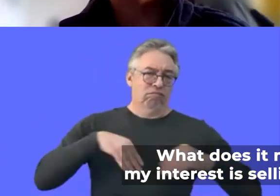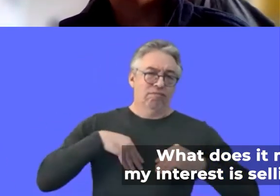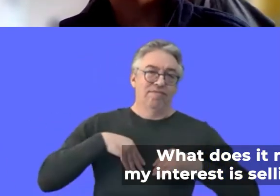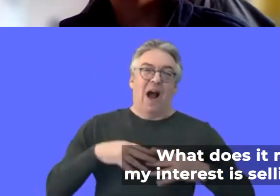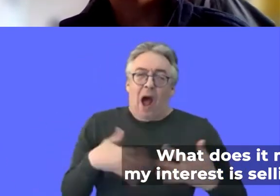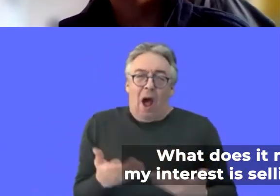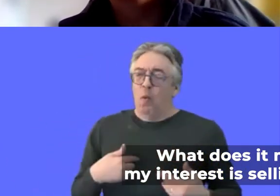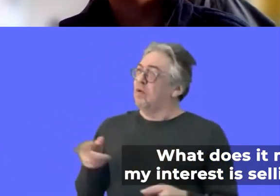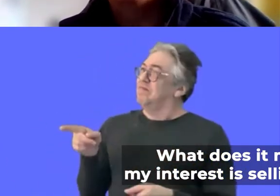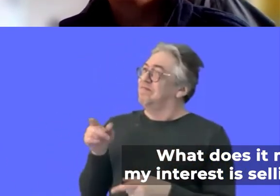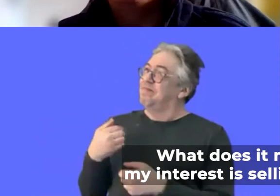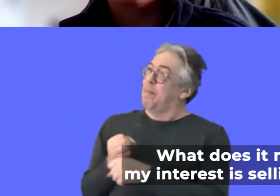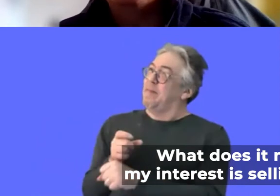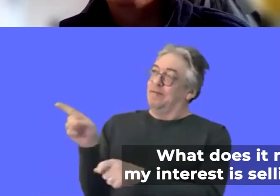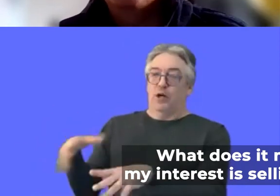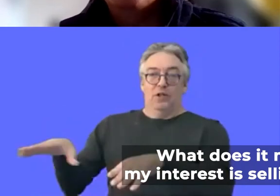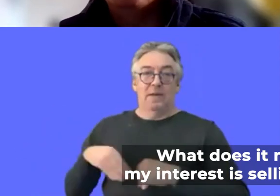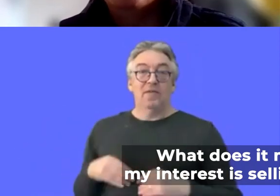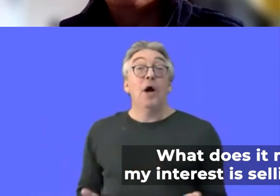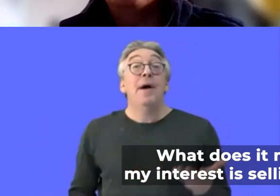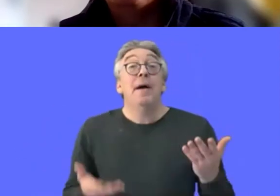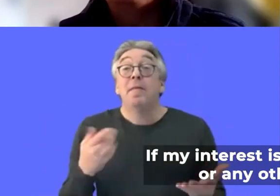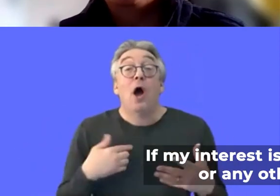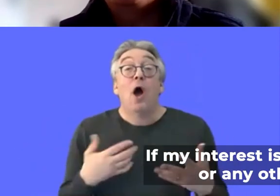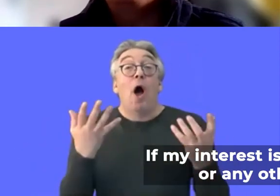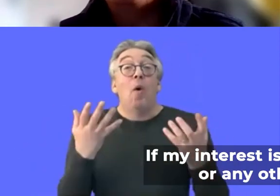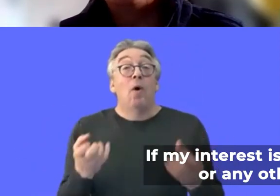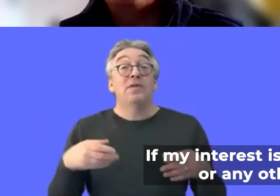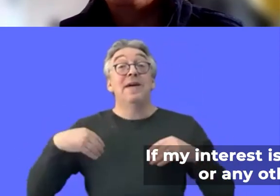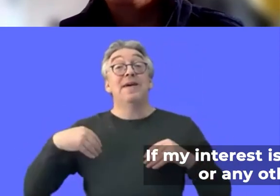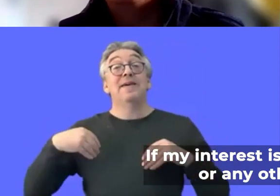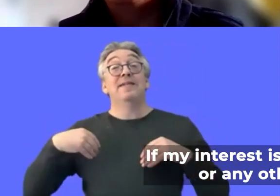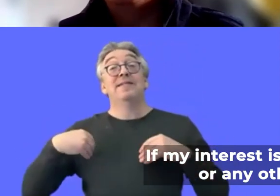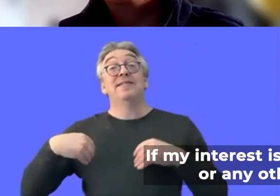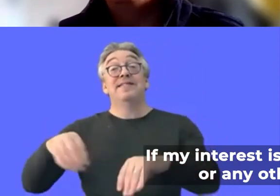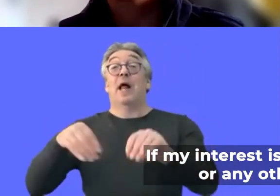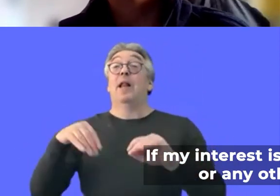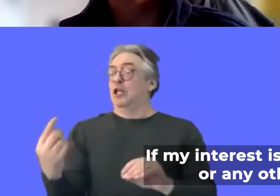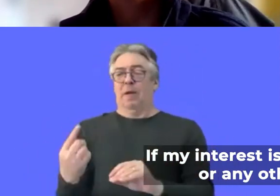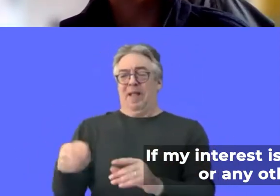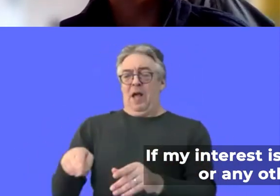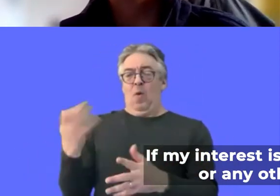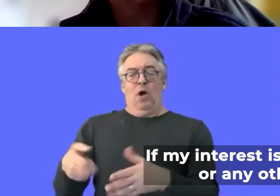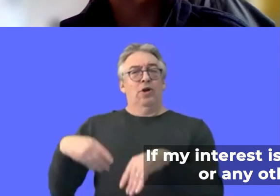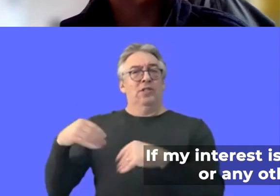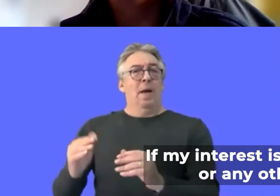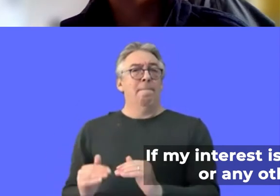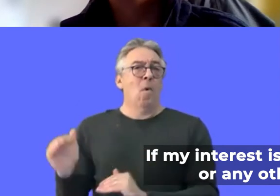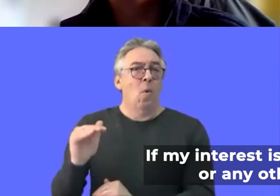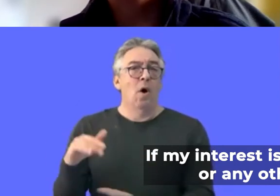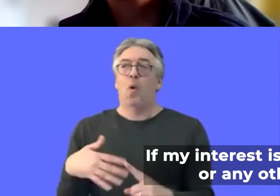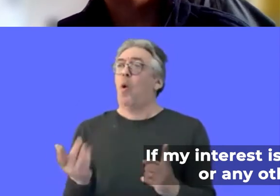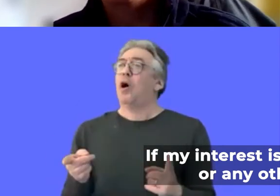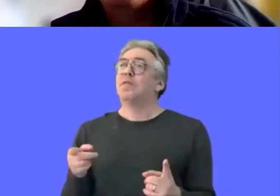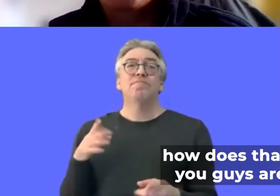my interest is, I don't know, selling more widgets, if my interest is, you know, environmental or